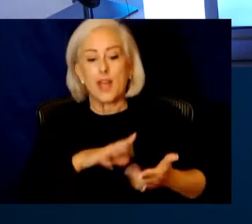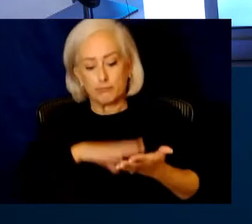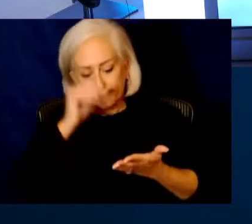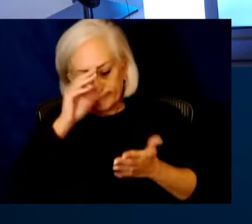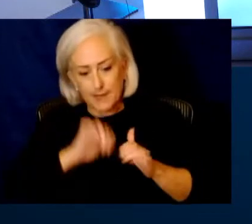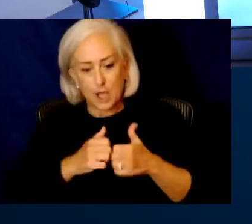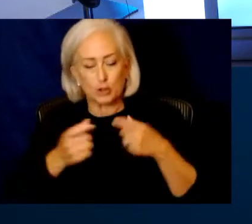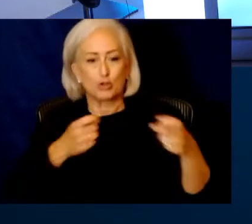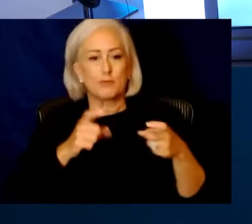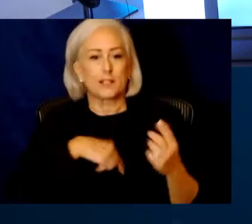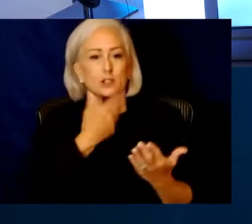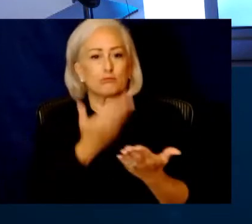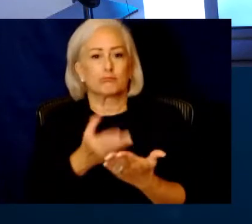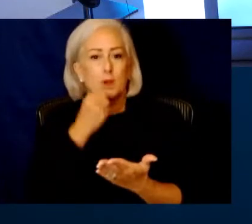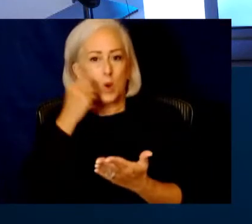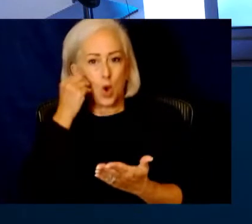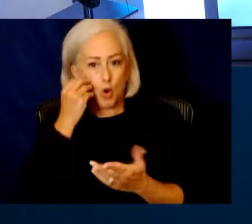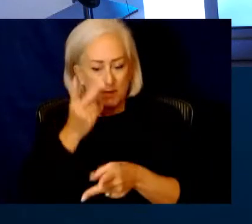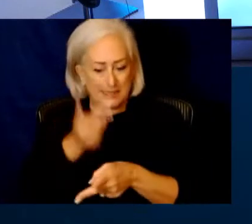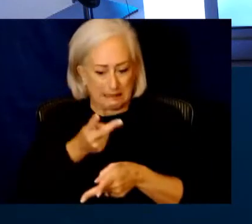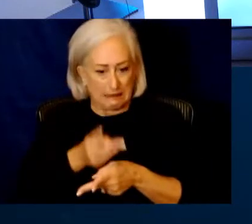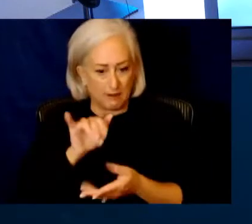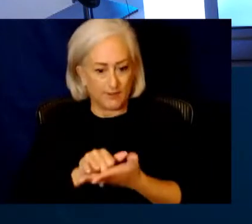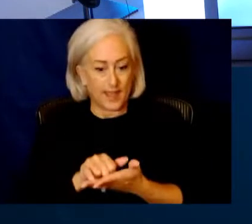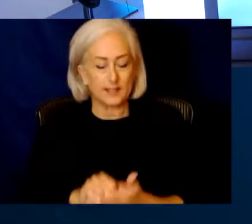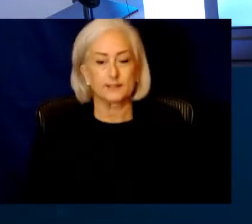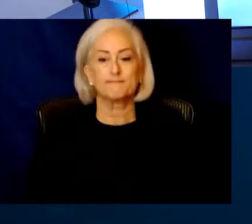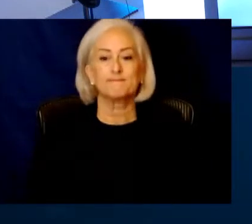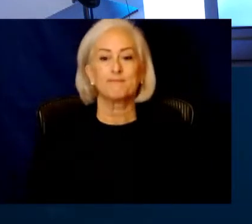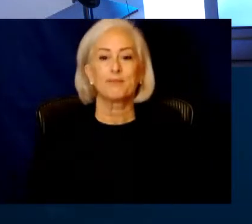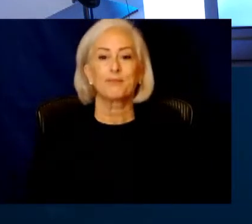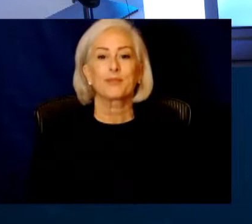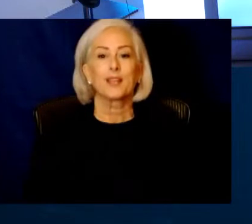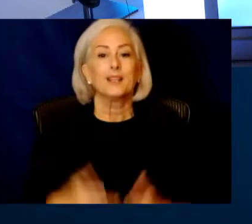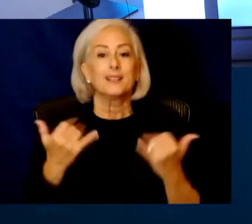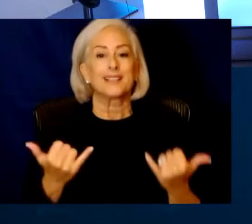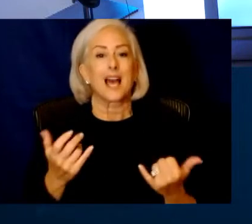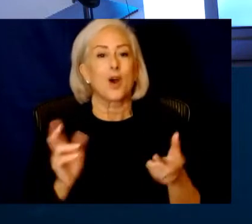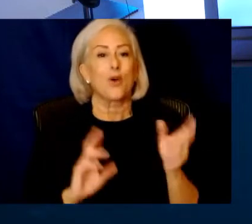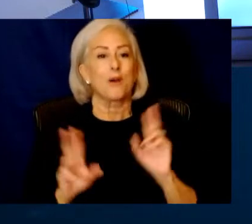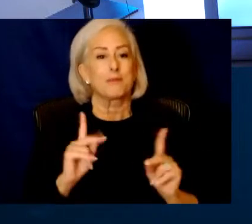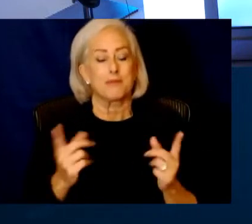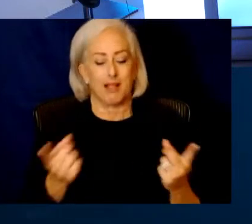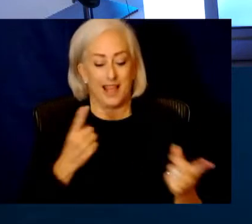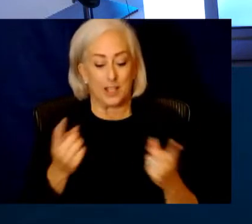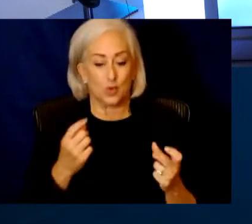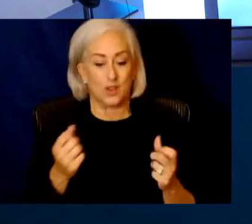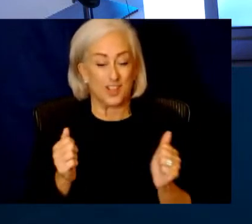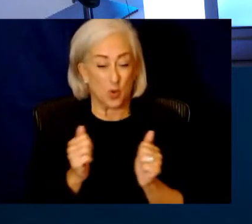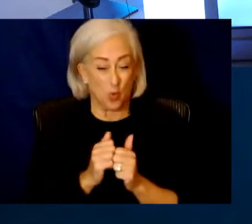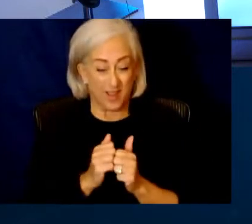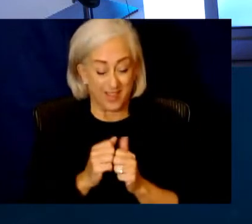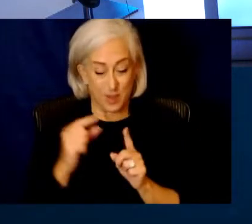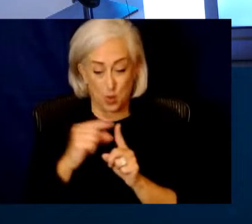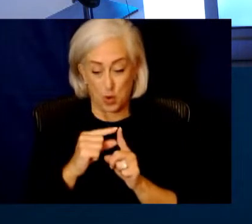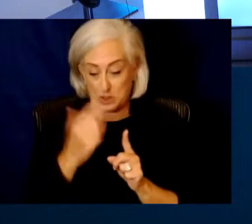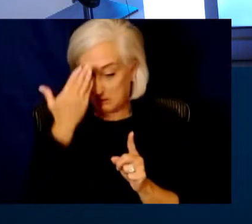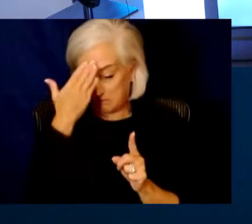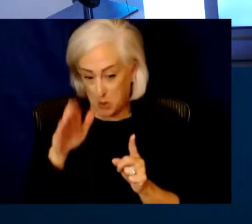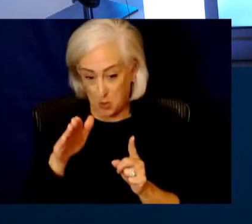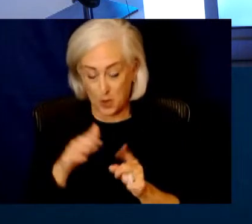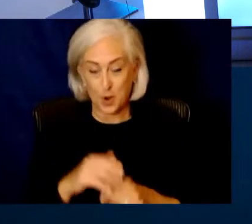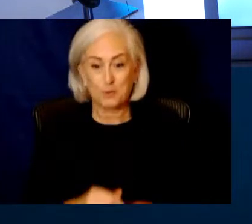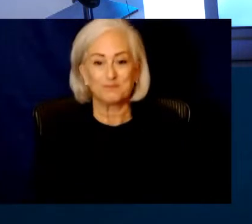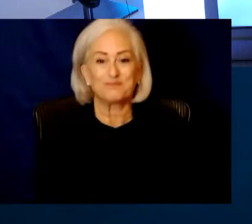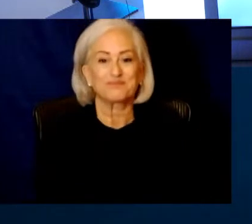really smart people on the line that are asking questions with words that I'm not sure I'm going to say correctly, so the doctors have to bail me out. Mike wants to